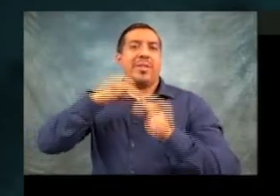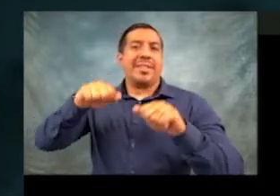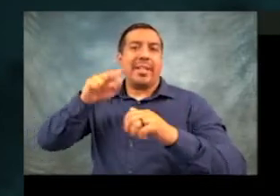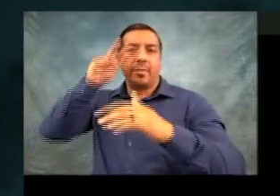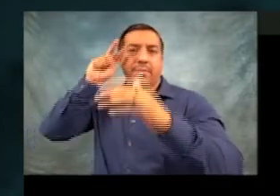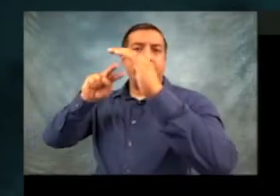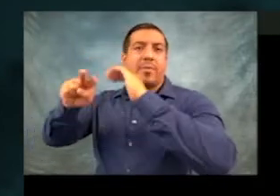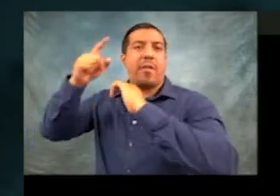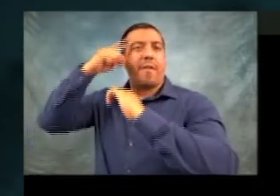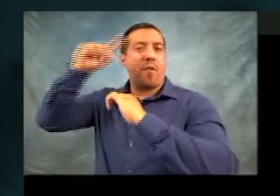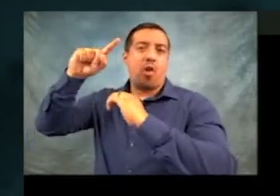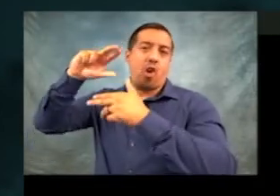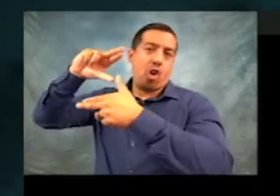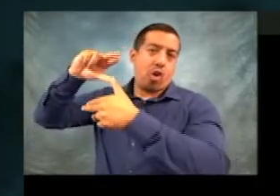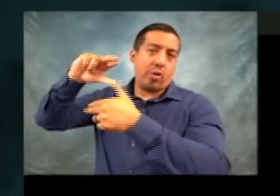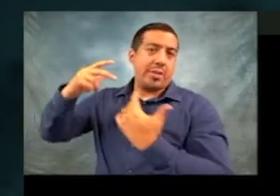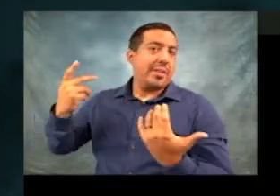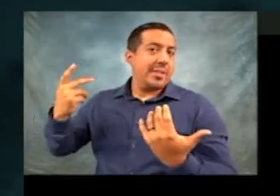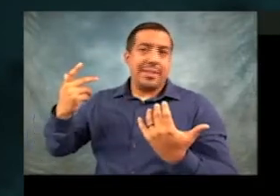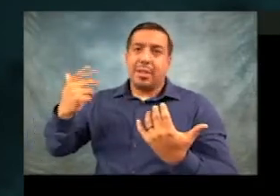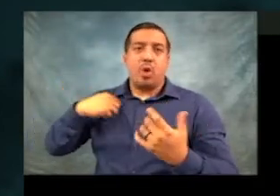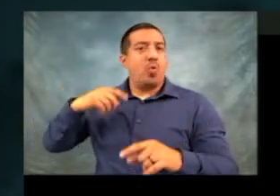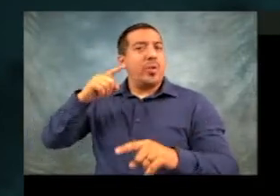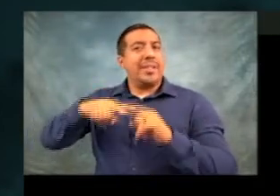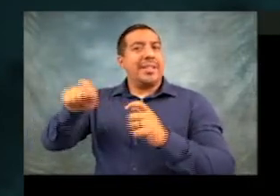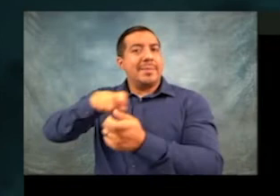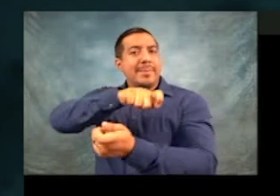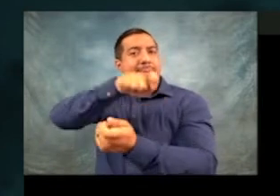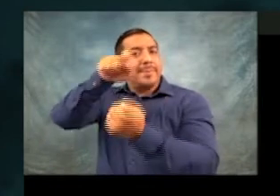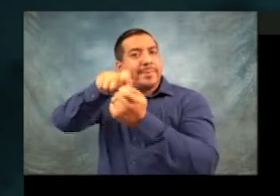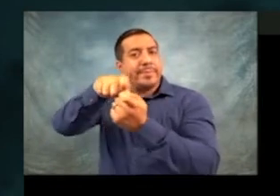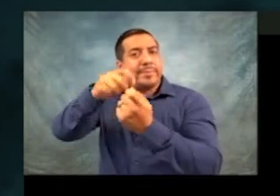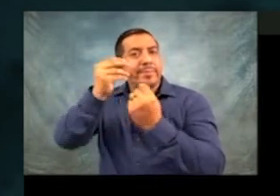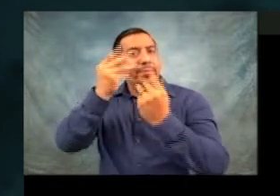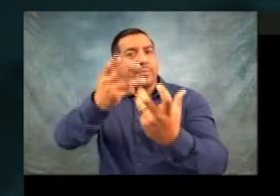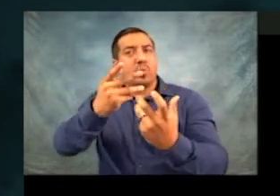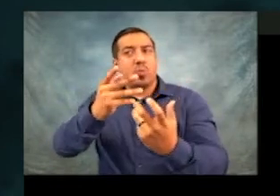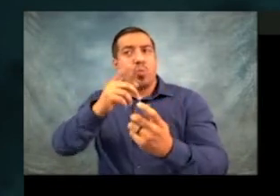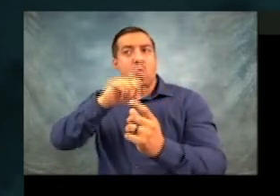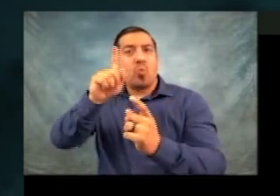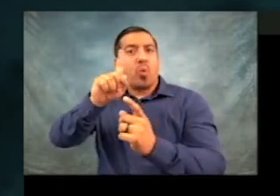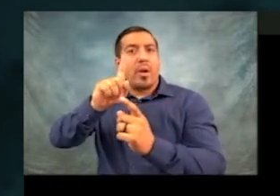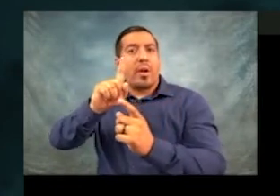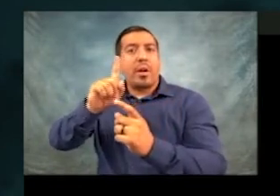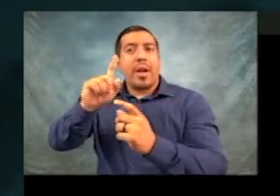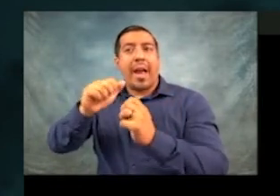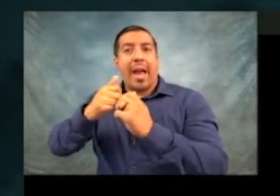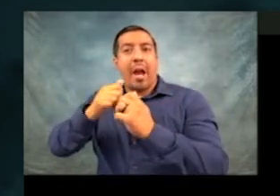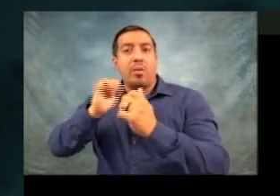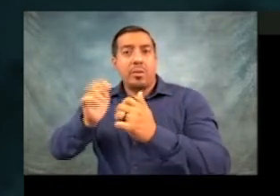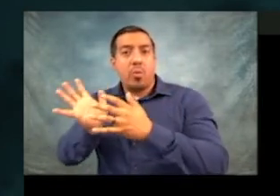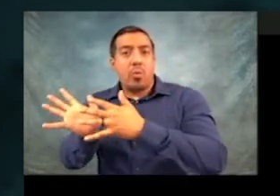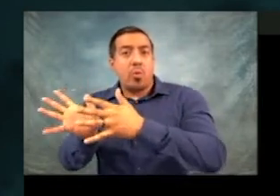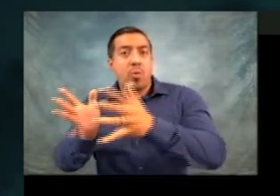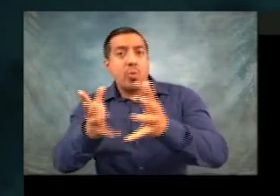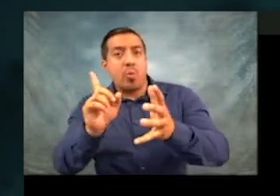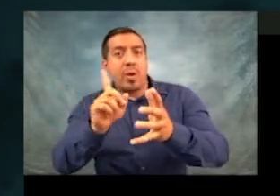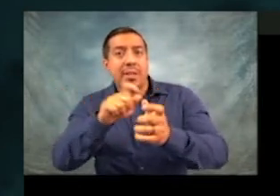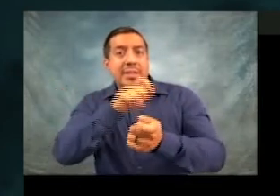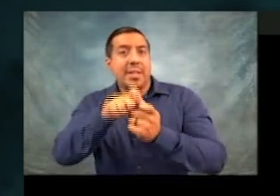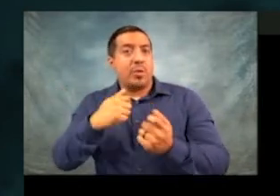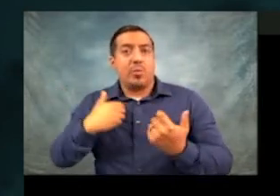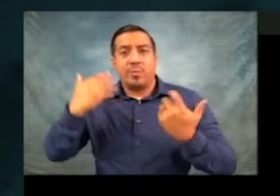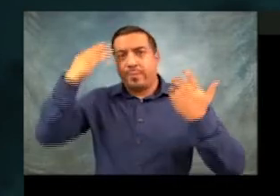hurricanes, won't allow us to precisely pinpoint where the track could occur. And